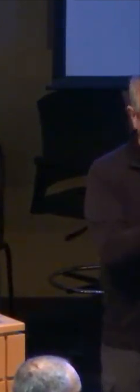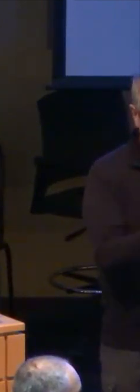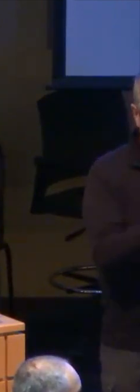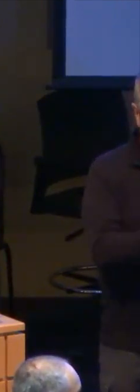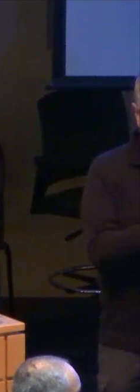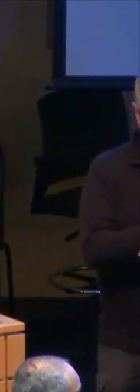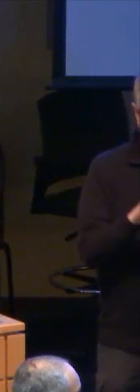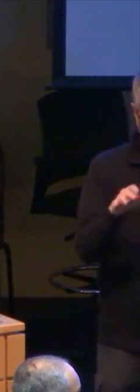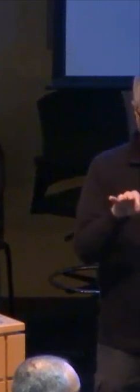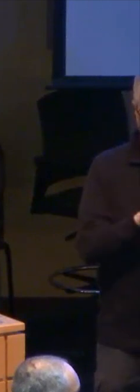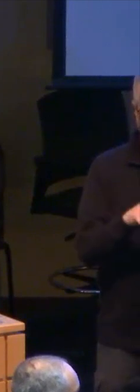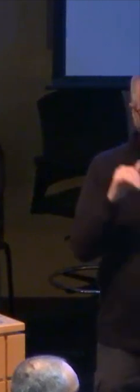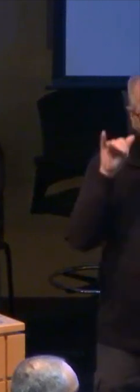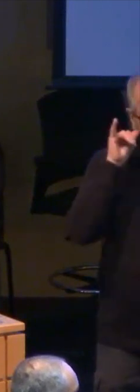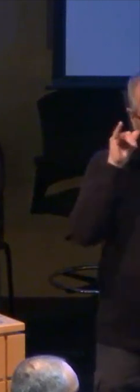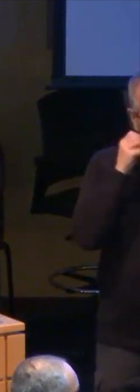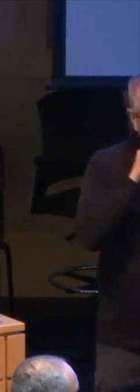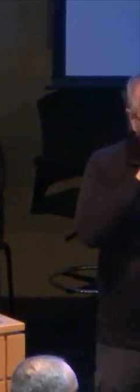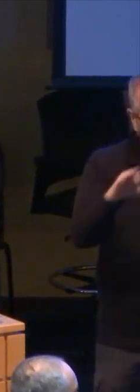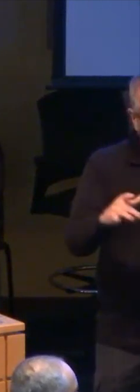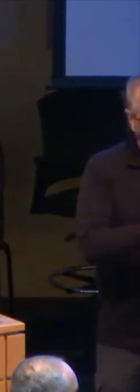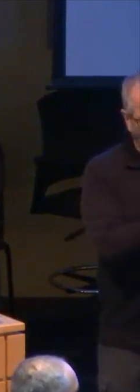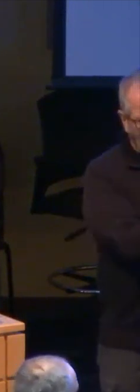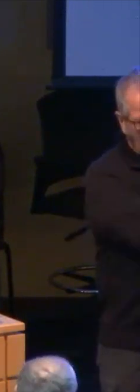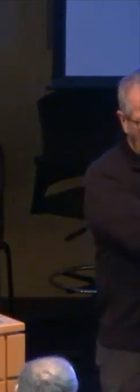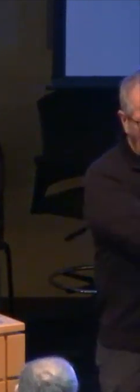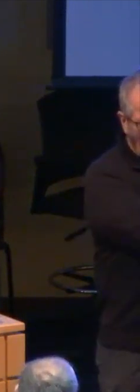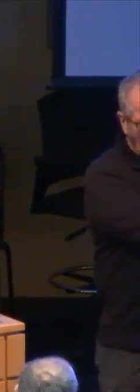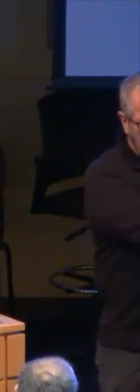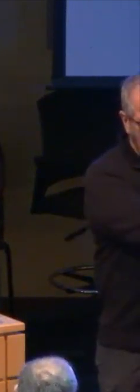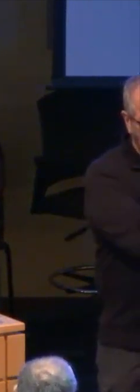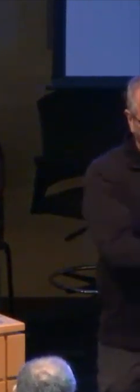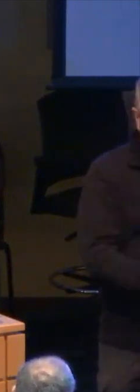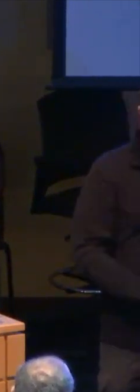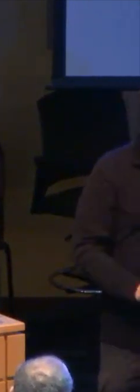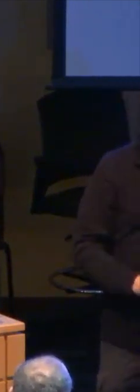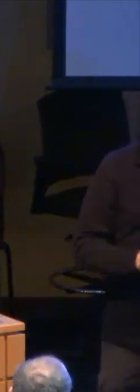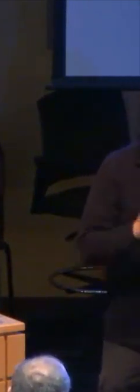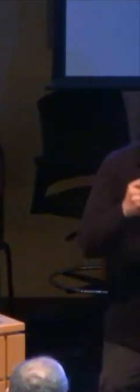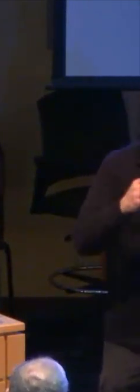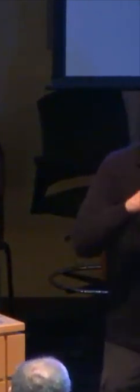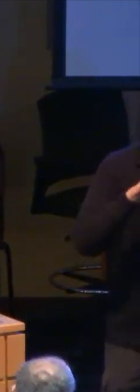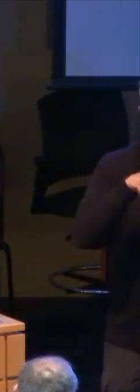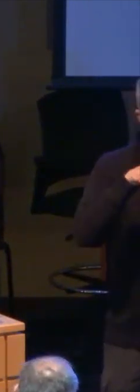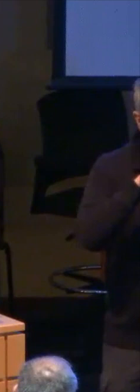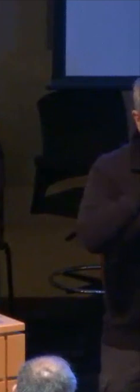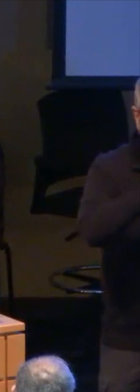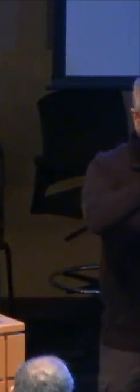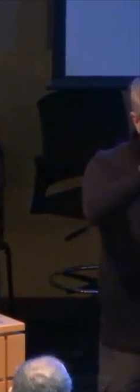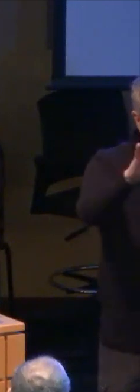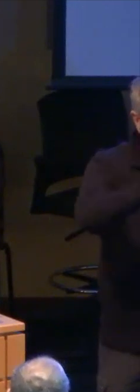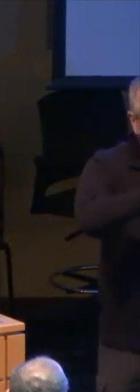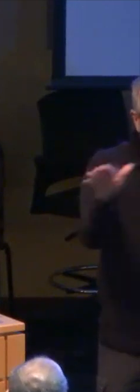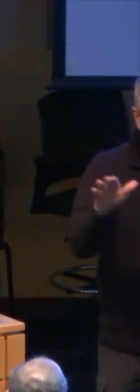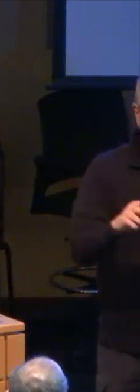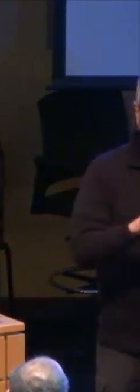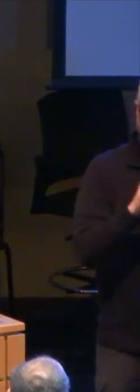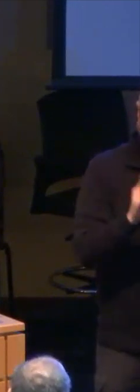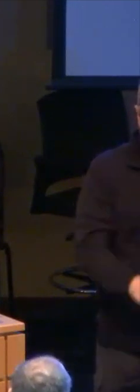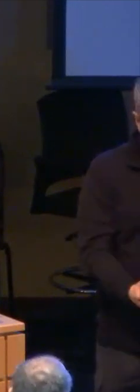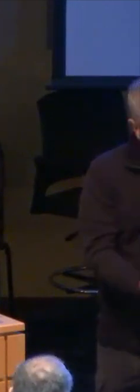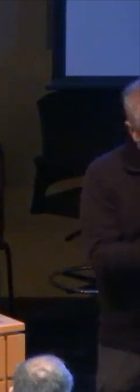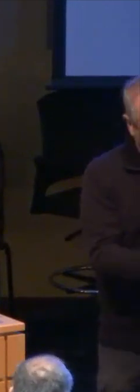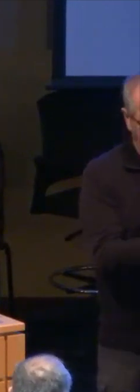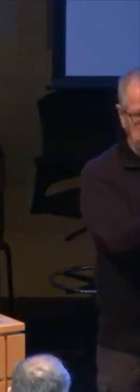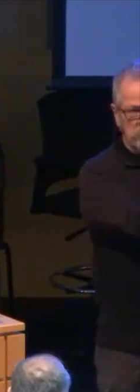devices. There's to be no video or audio recording of this evening's lecture. We are recording this